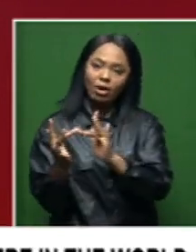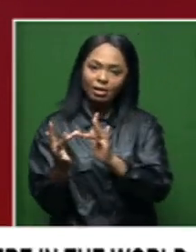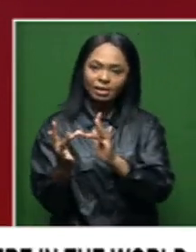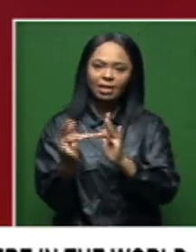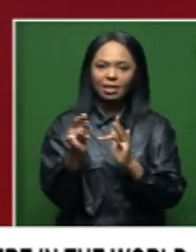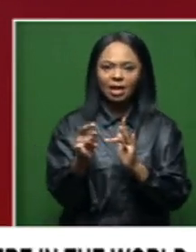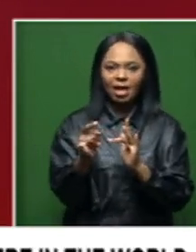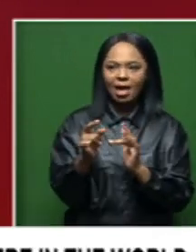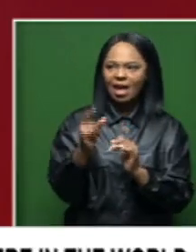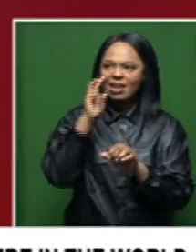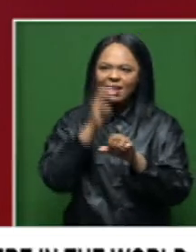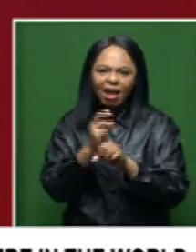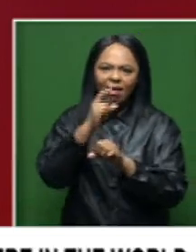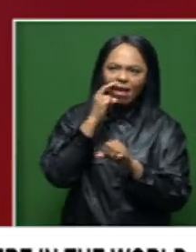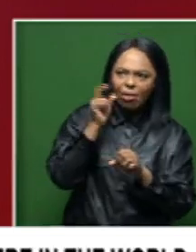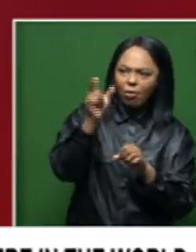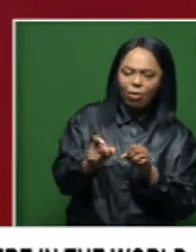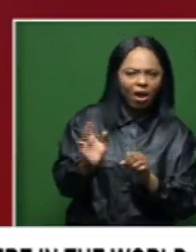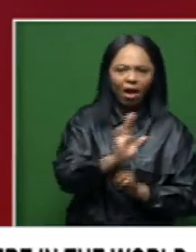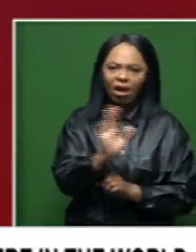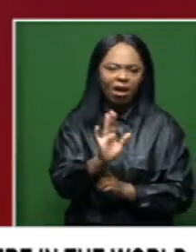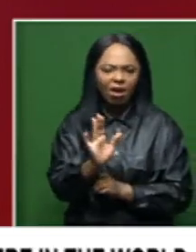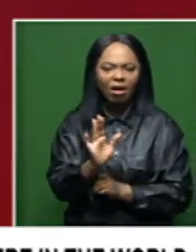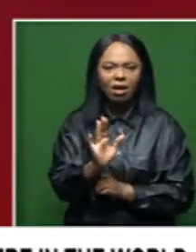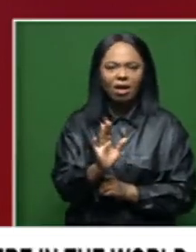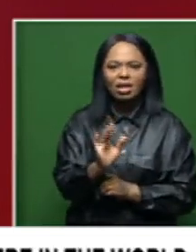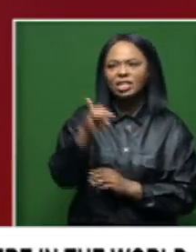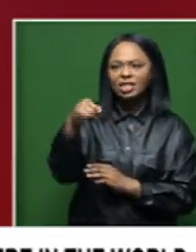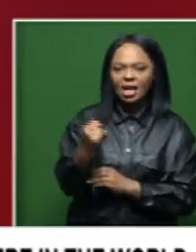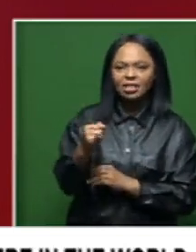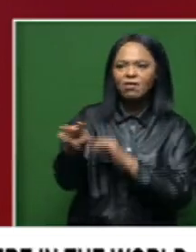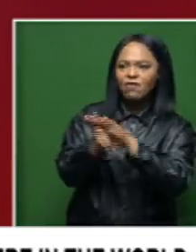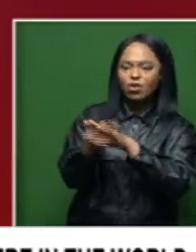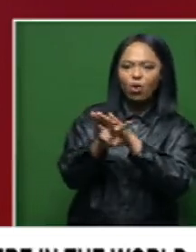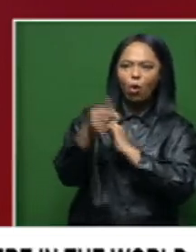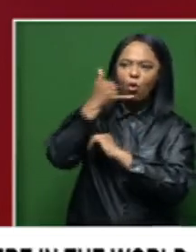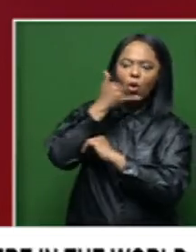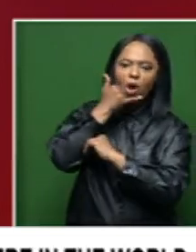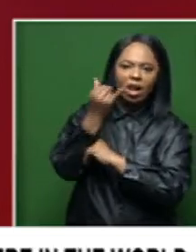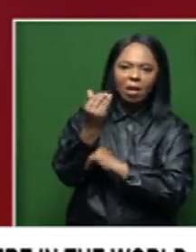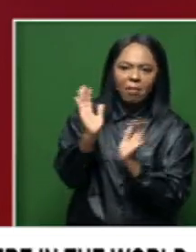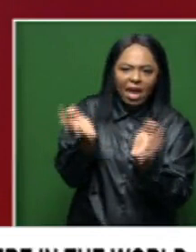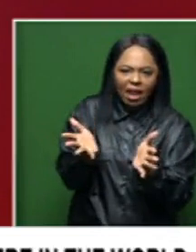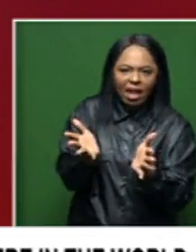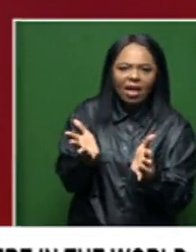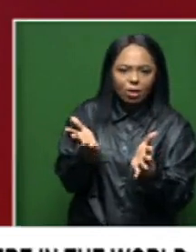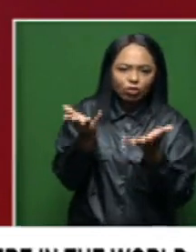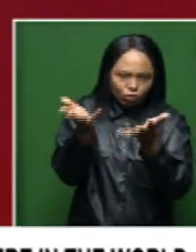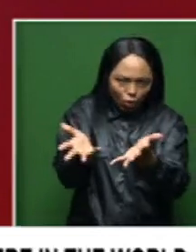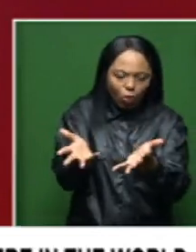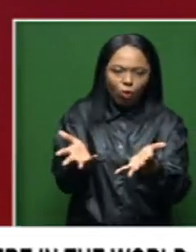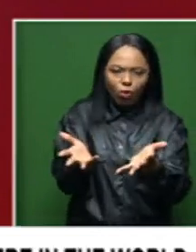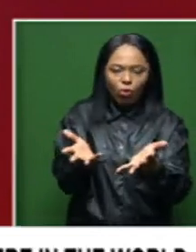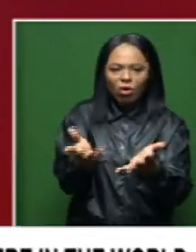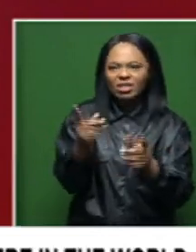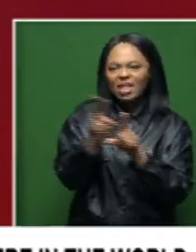no details that are required. So it's different from if I need to have a video call with you on WhatsApp, right? So for the connection on the app, as long